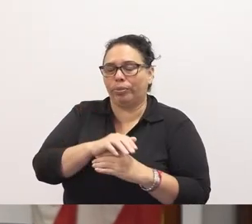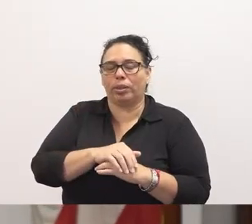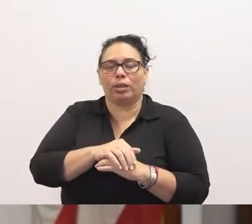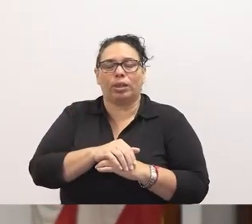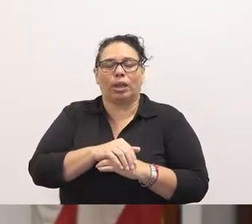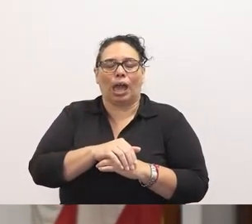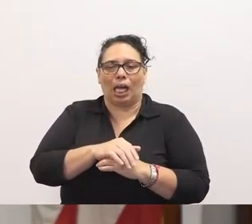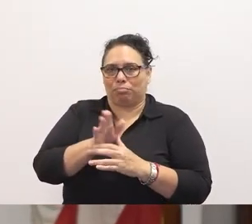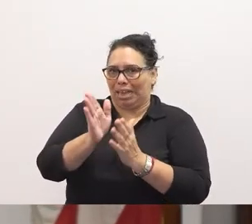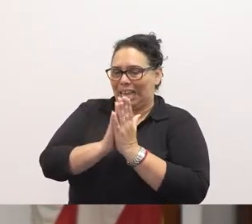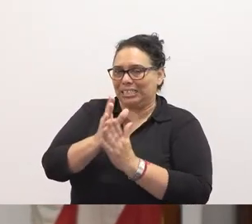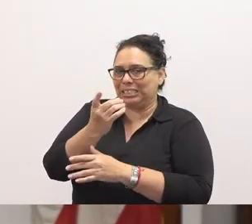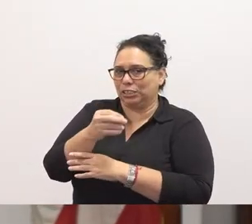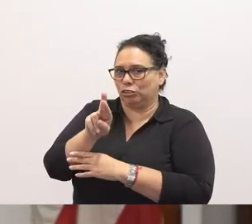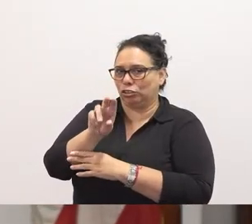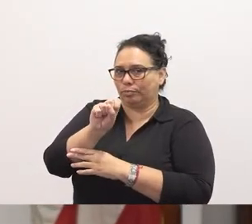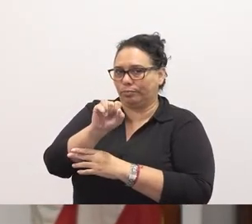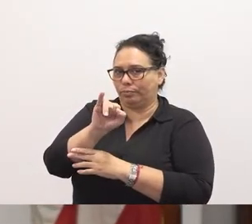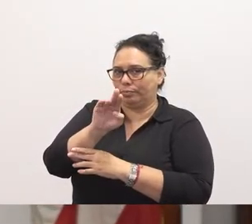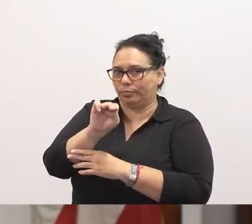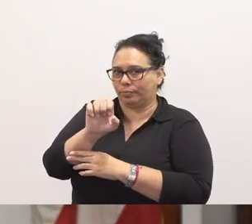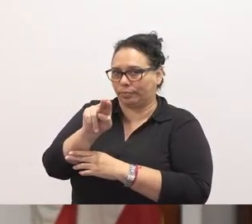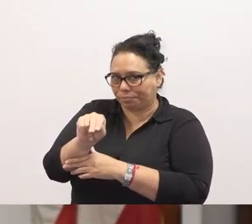Dr. Simon. So Dr. Simon,